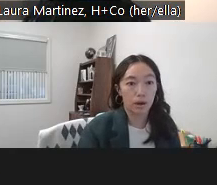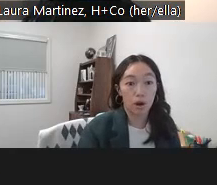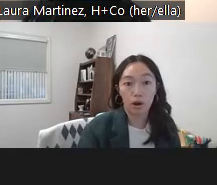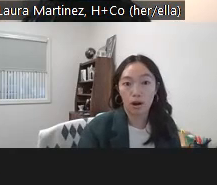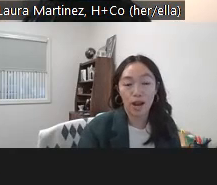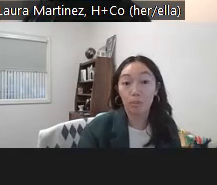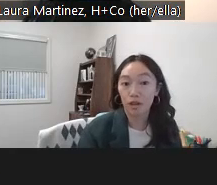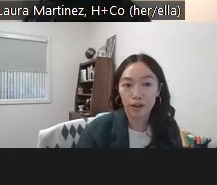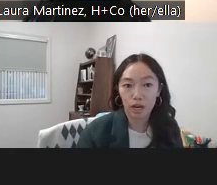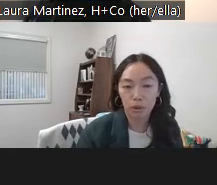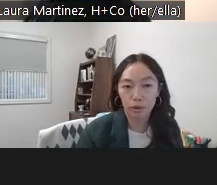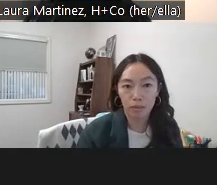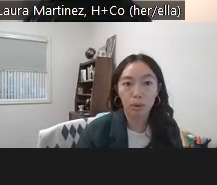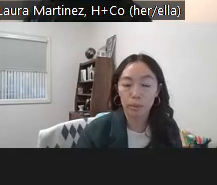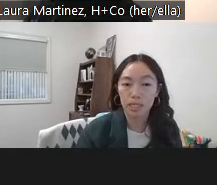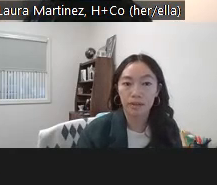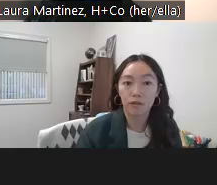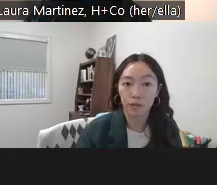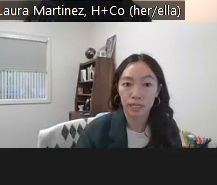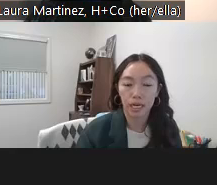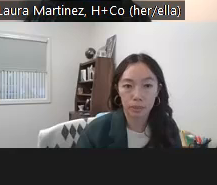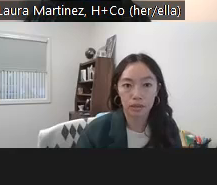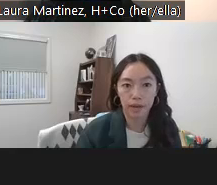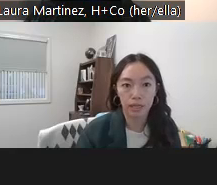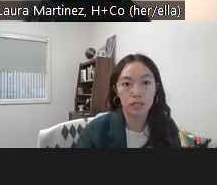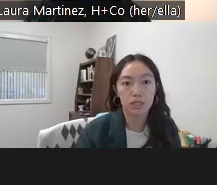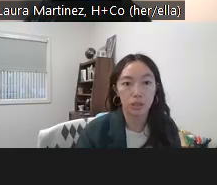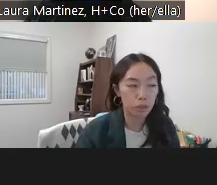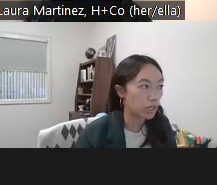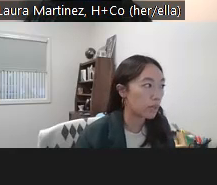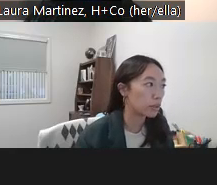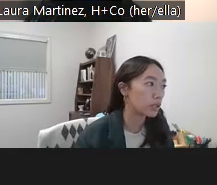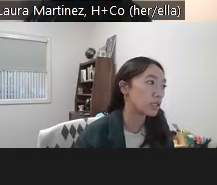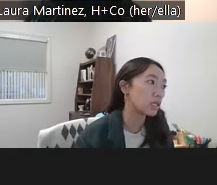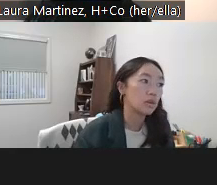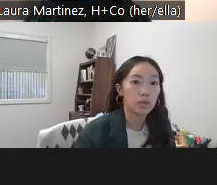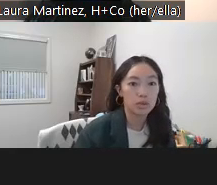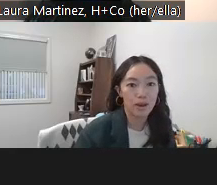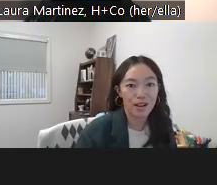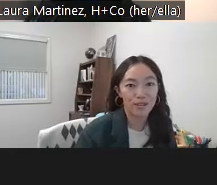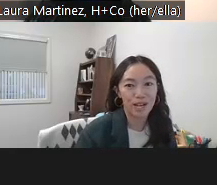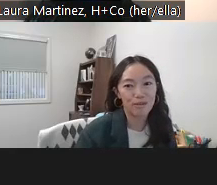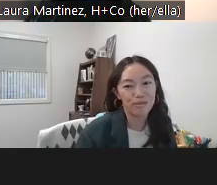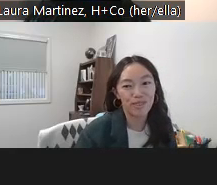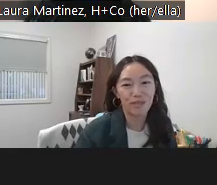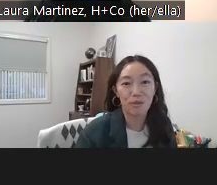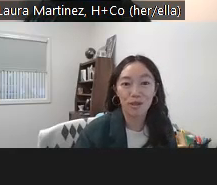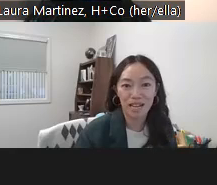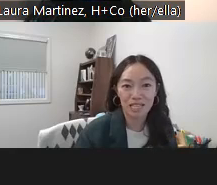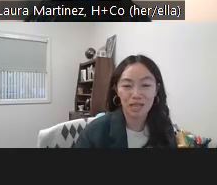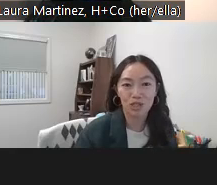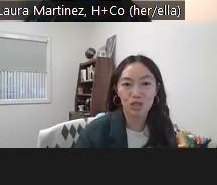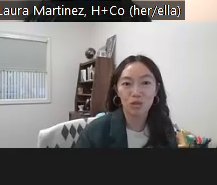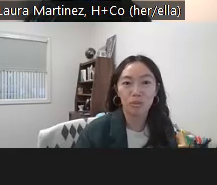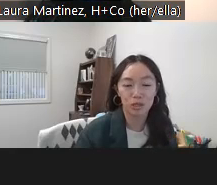these like are our air purifier program, our program to give out free air purifiers to community members. We also have from